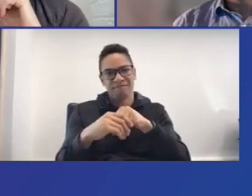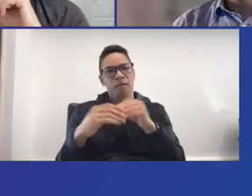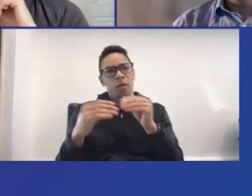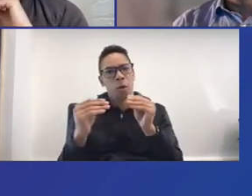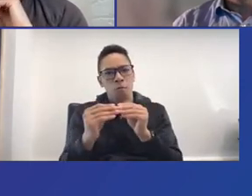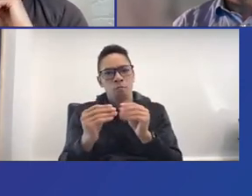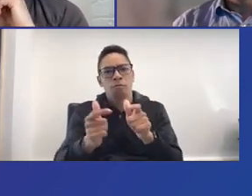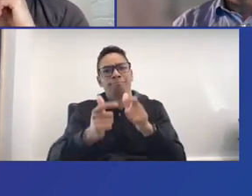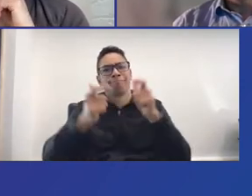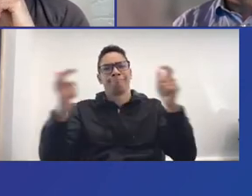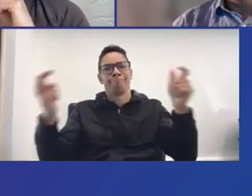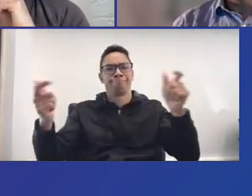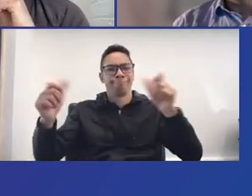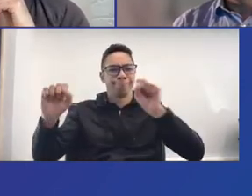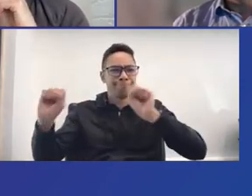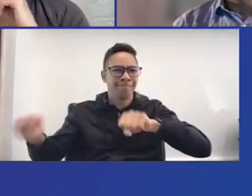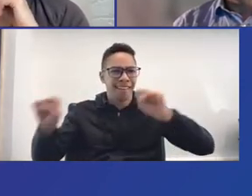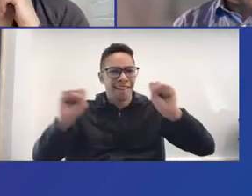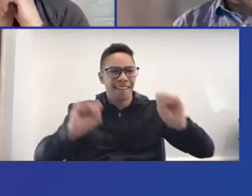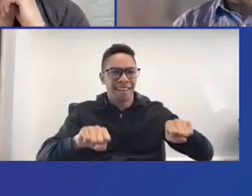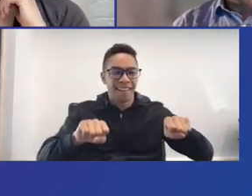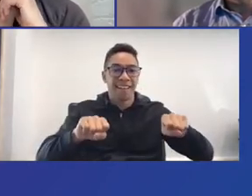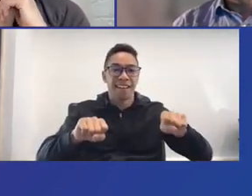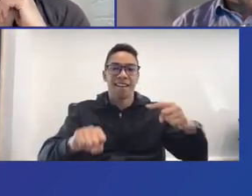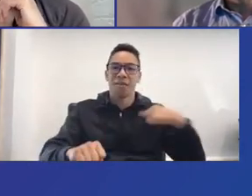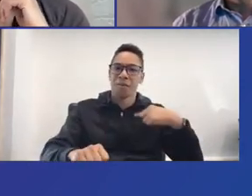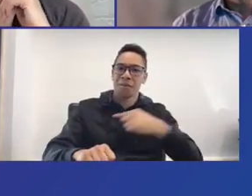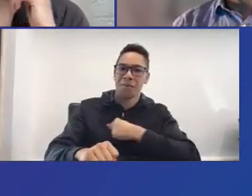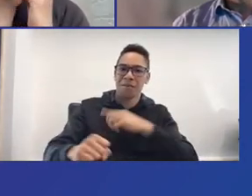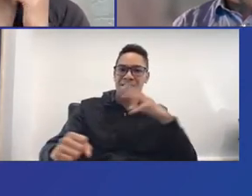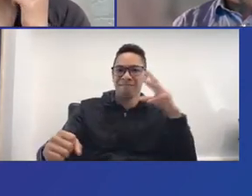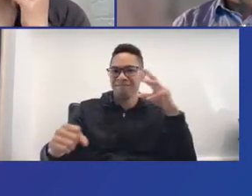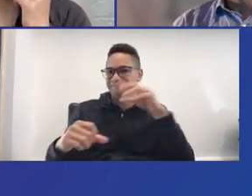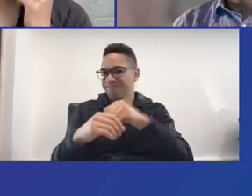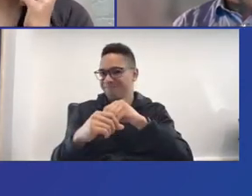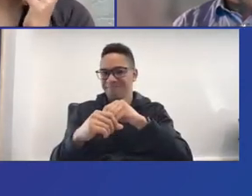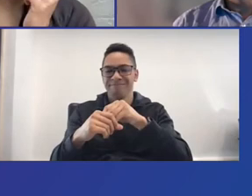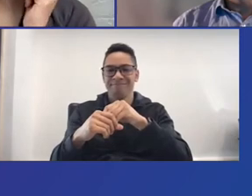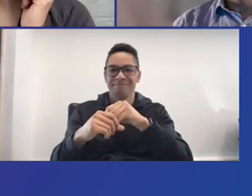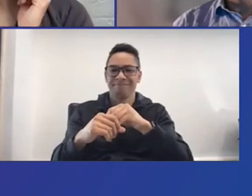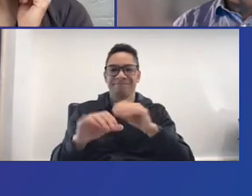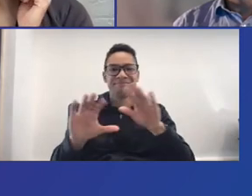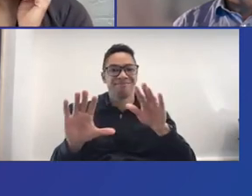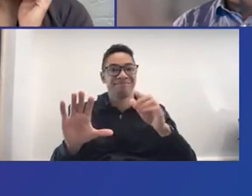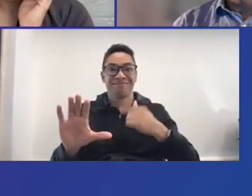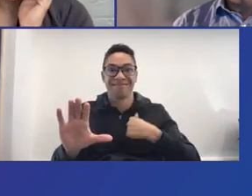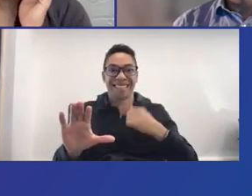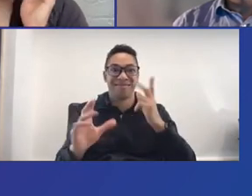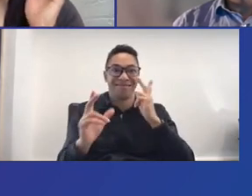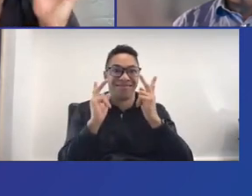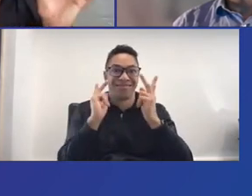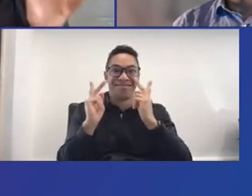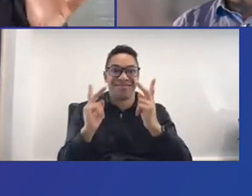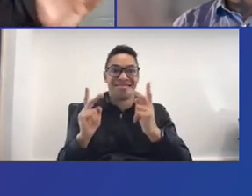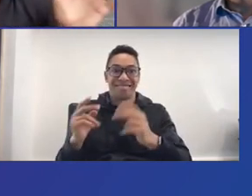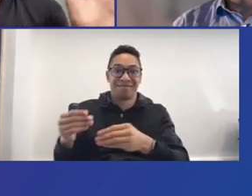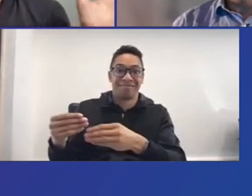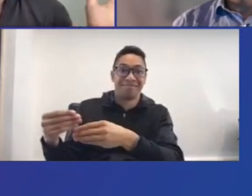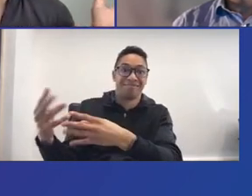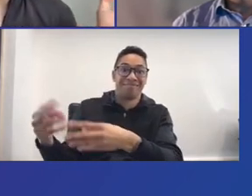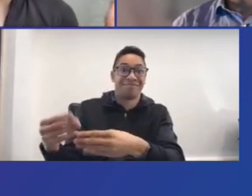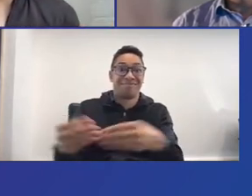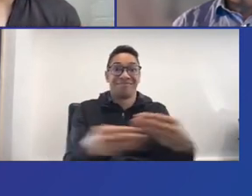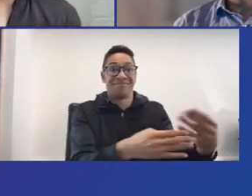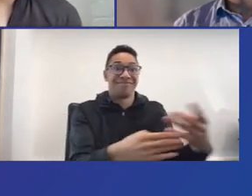a larger capacity. We're a part of, I'm starting to see all these things go off. So